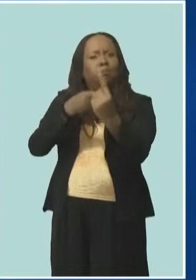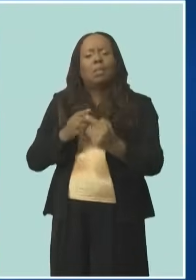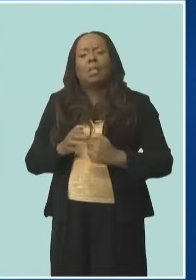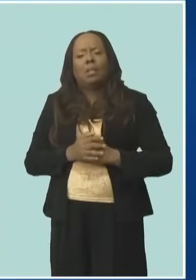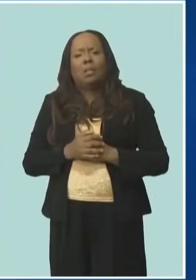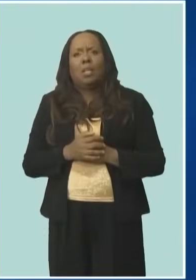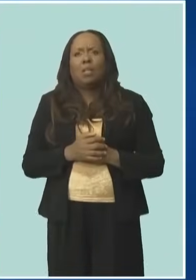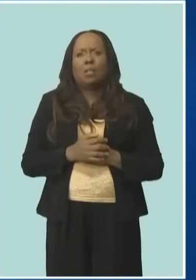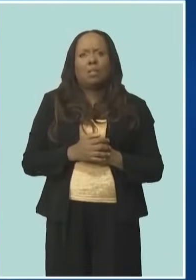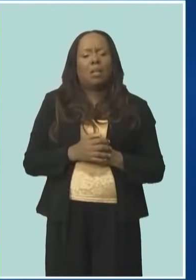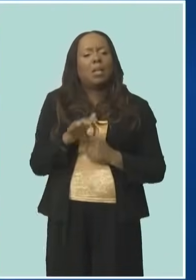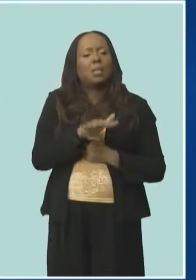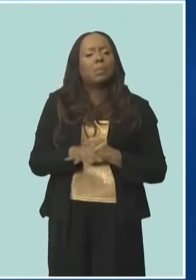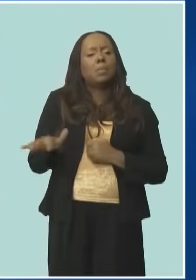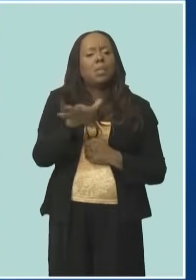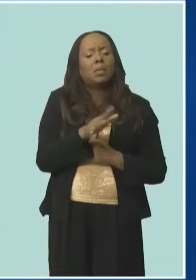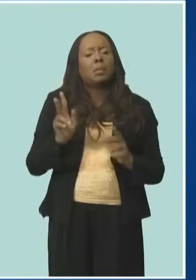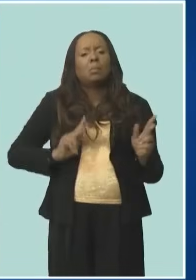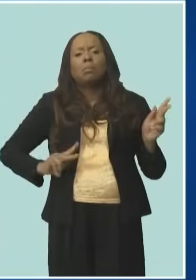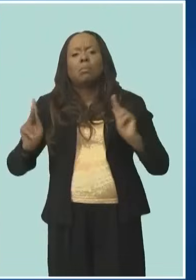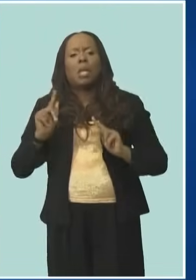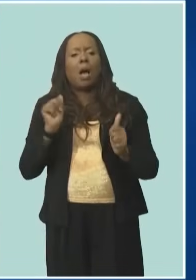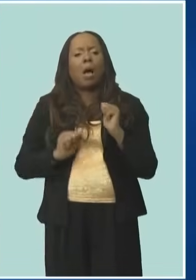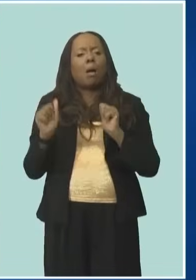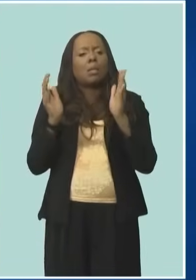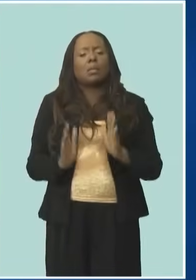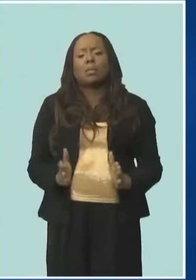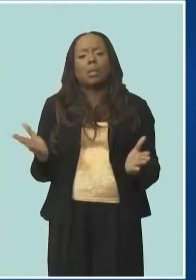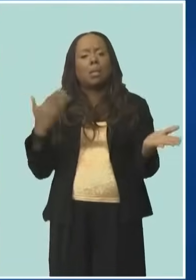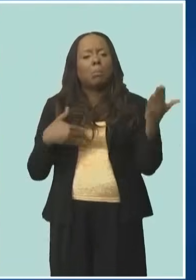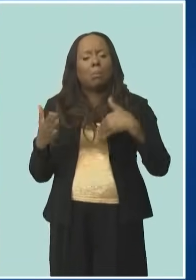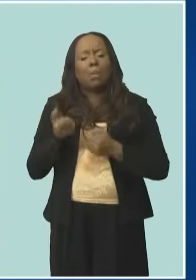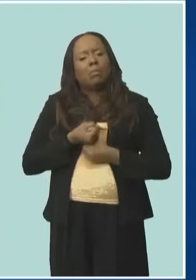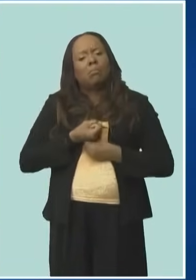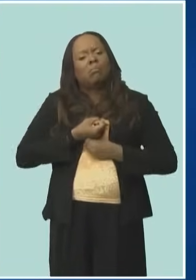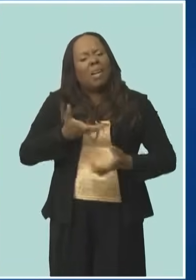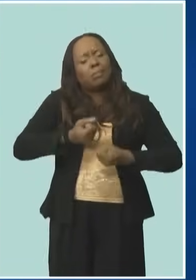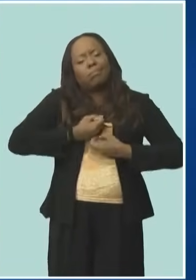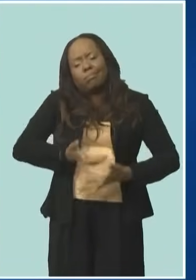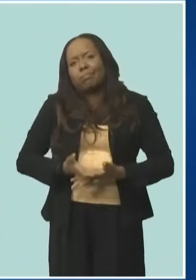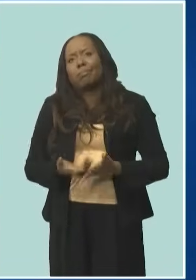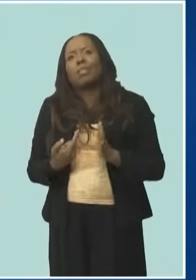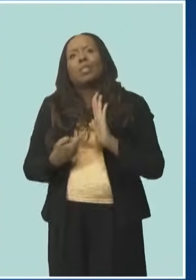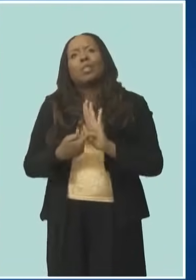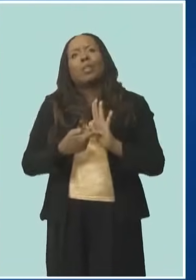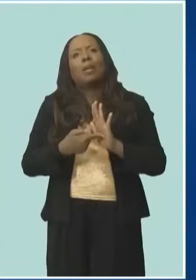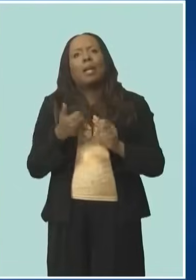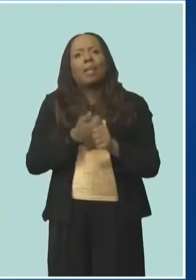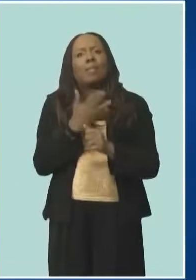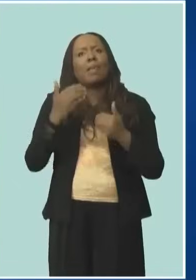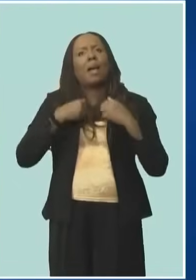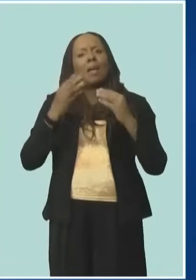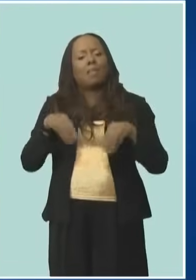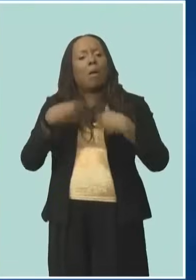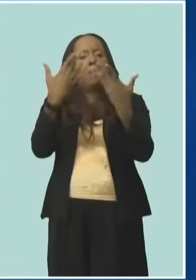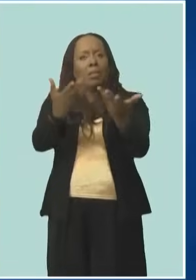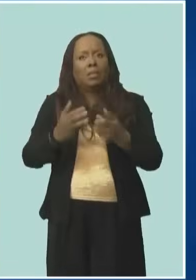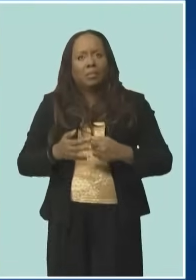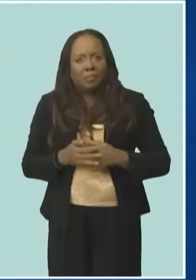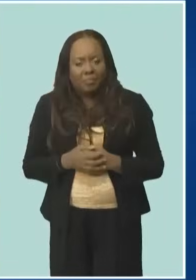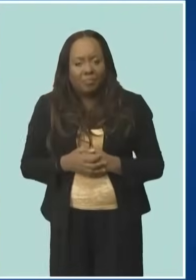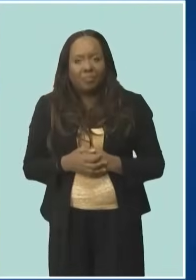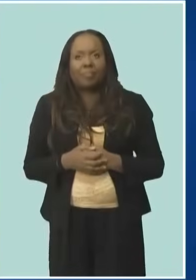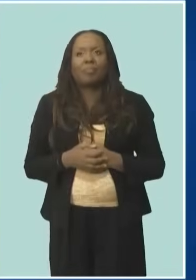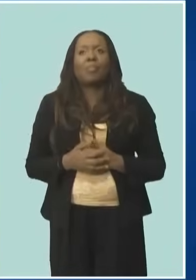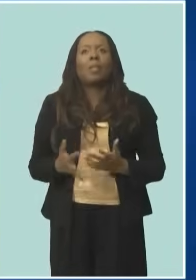space for artists to be able to come and express themselves and show what we got to offer. As usual, members of